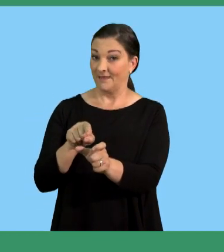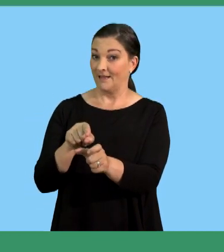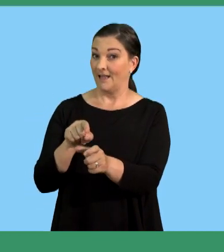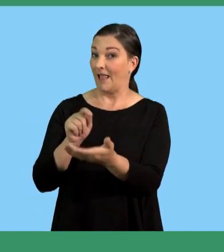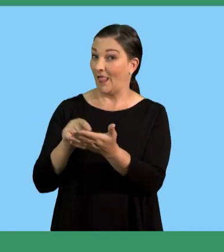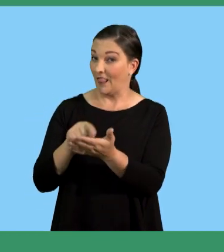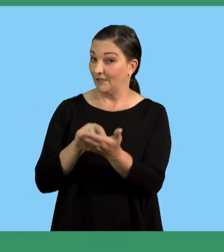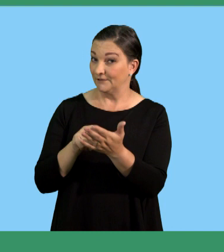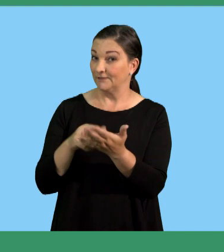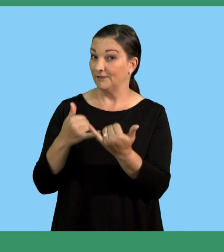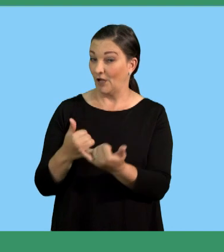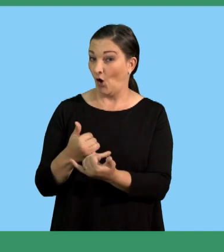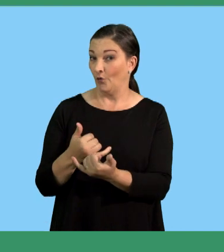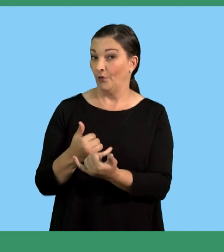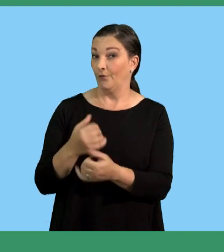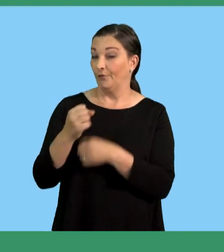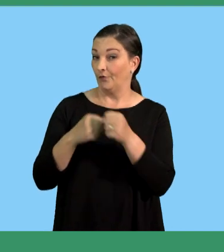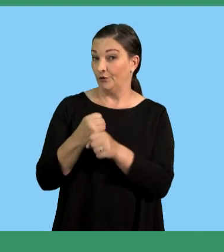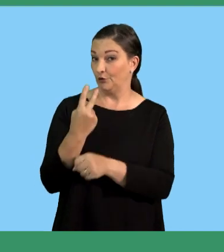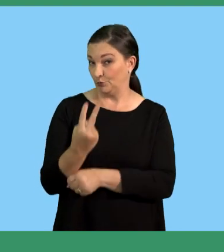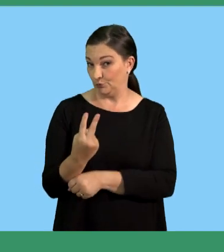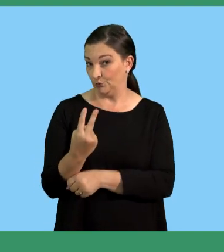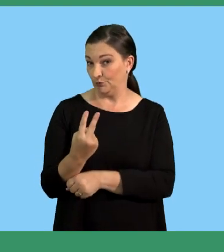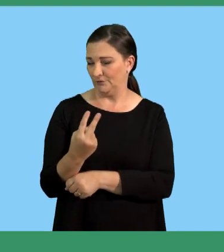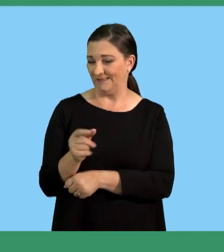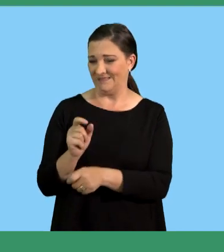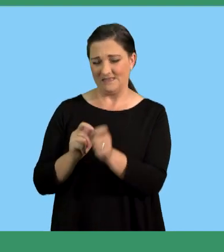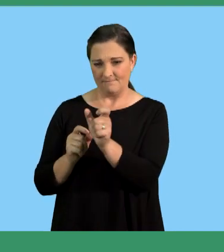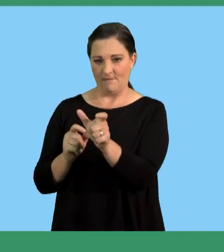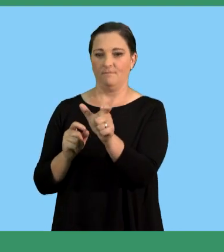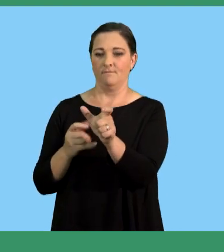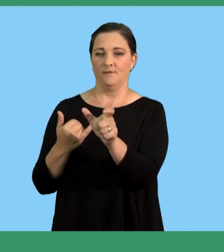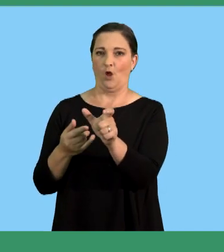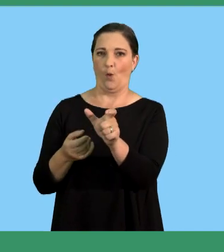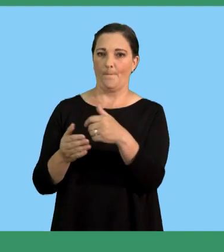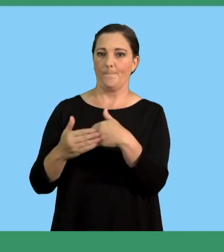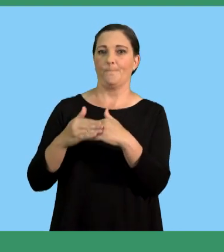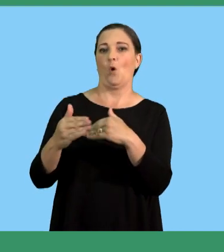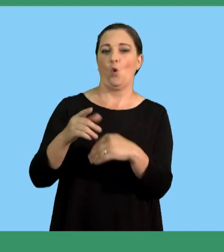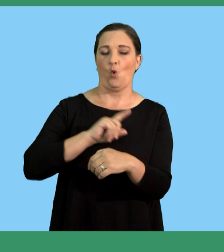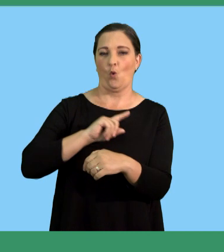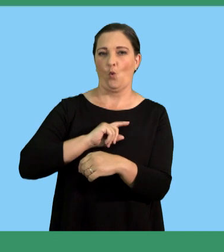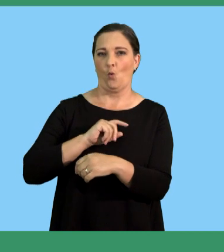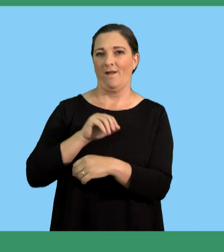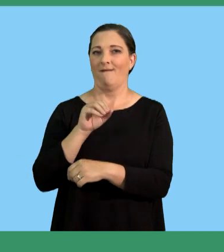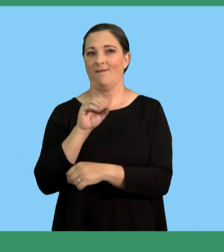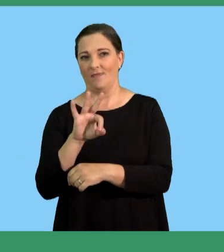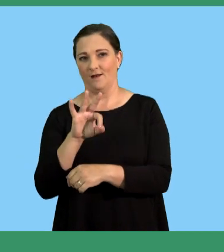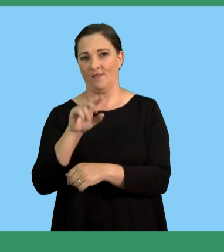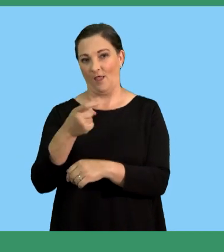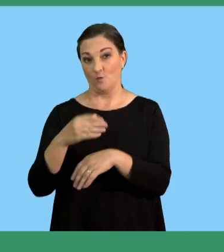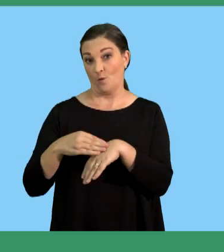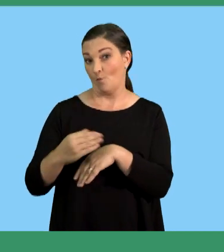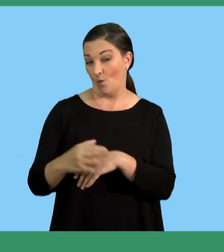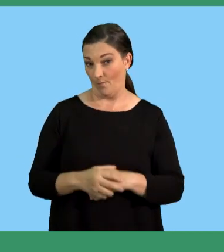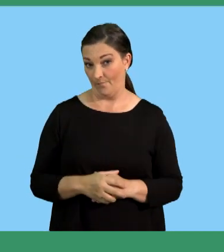So when we calculate for year 2, we have to say the principal amount has increased by 3,000 because of the